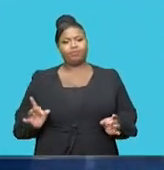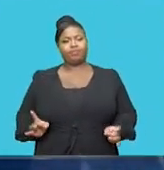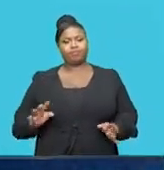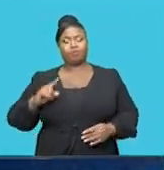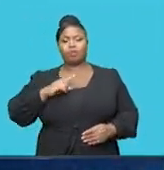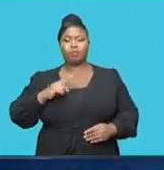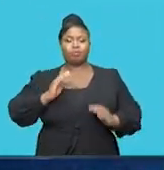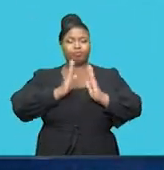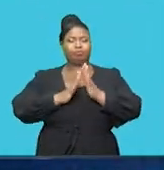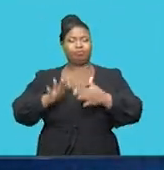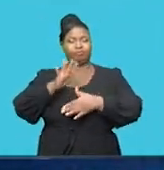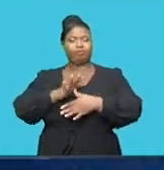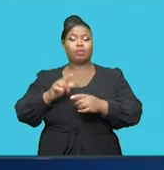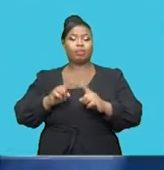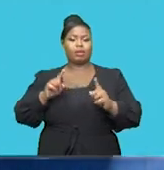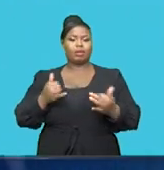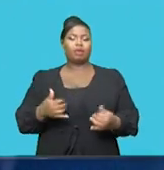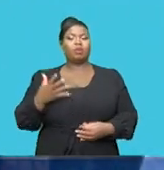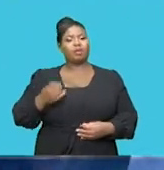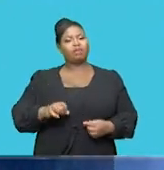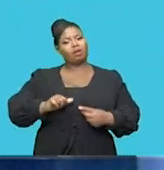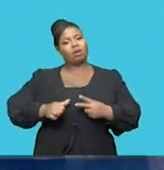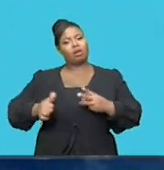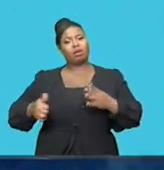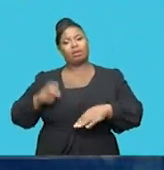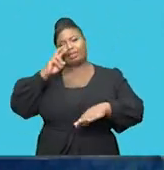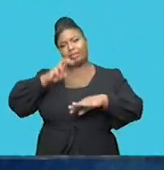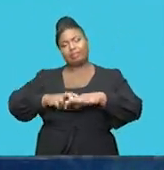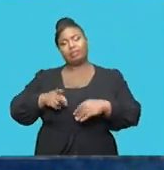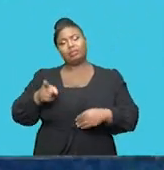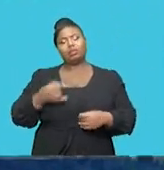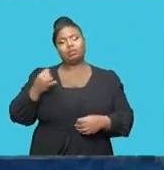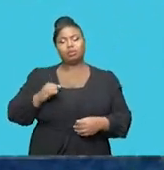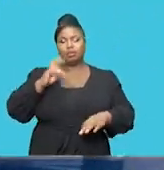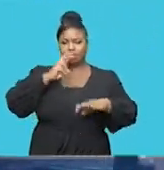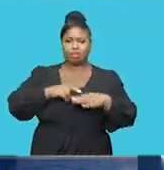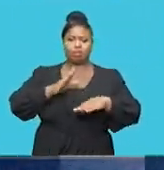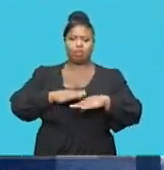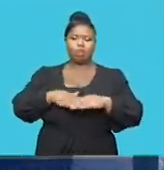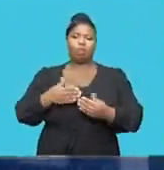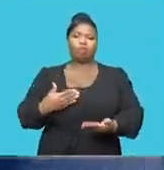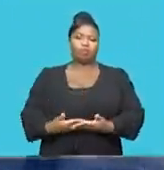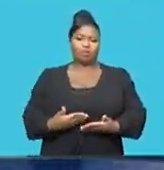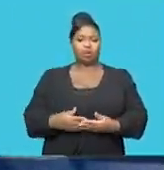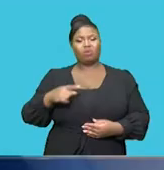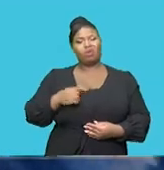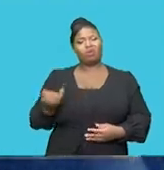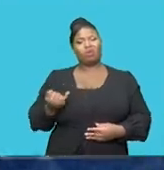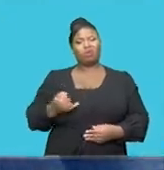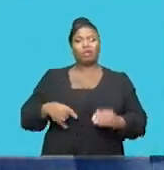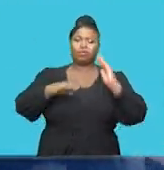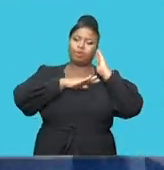lowebese amba pambi li koto wakusee kone zinye imfuno umakulu angatanda wakungetu angazo, ezi fana